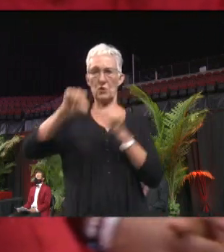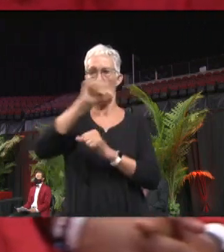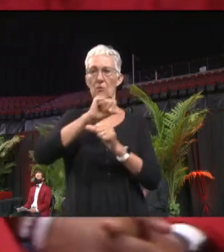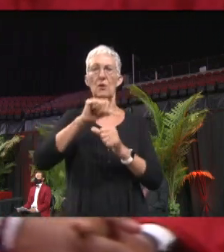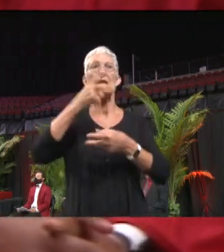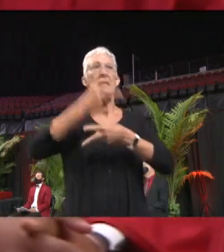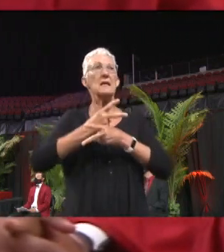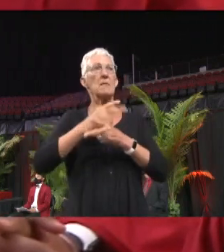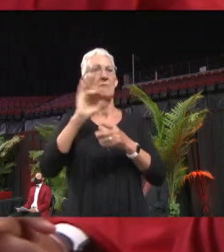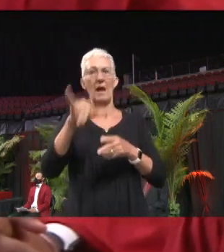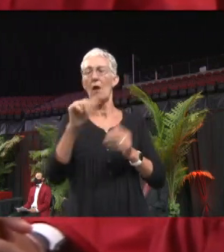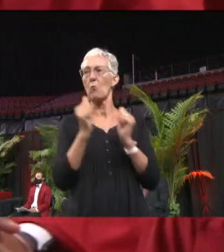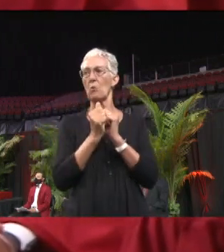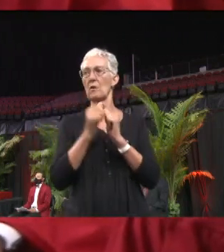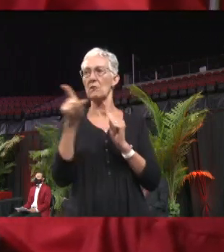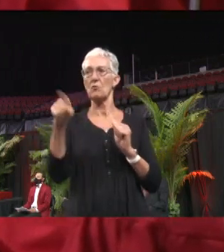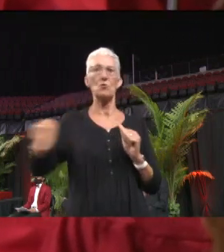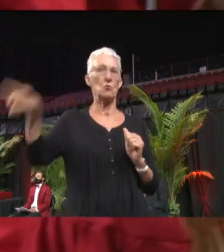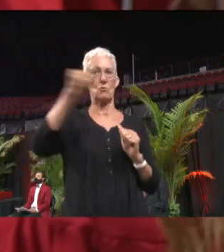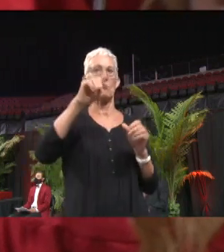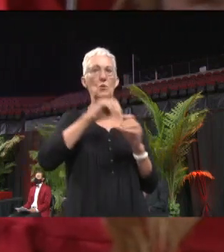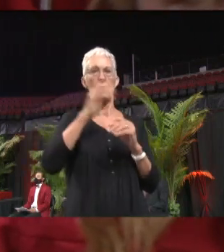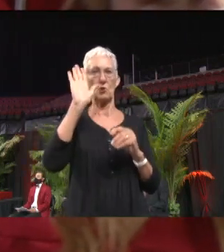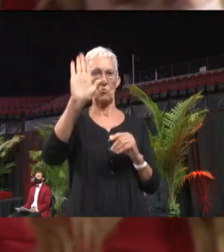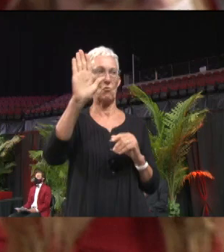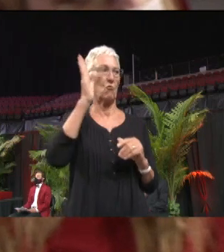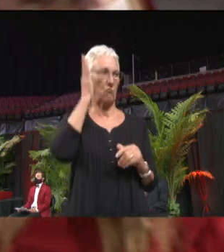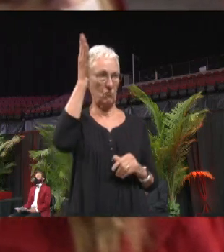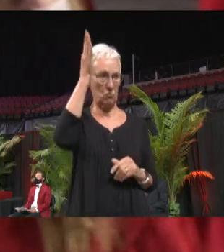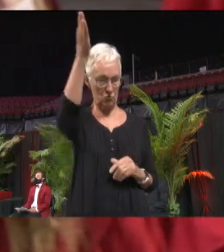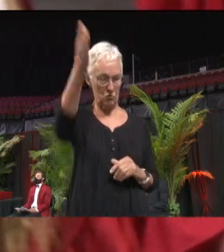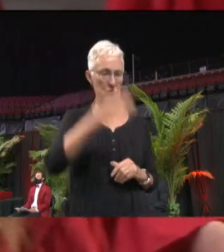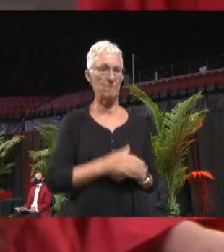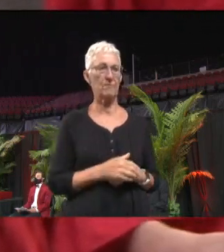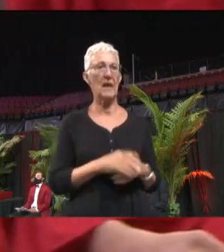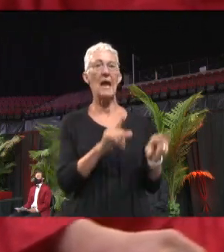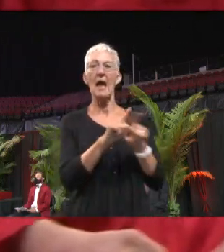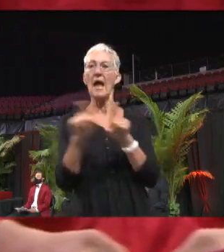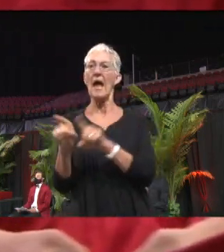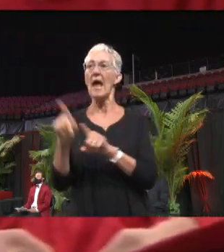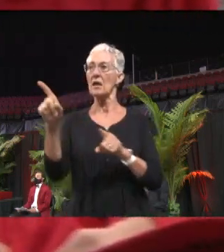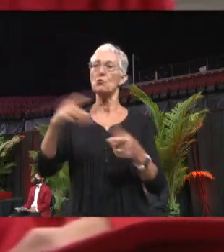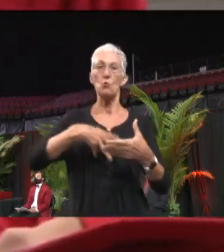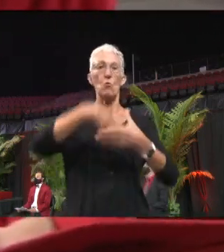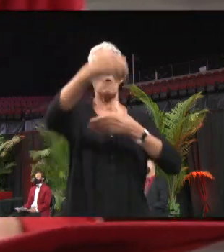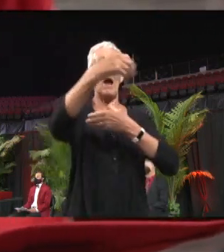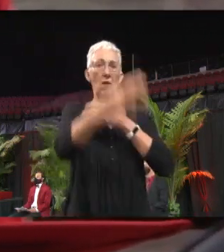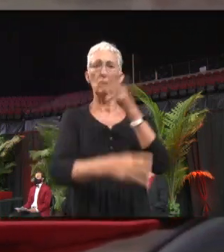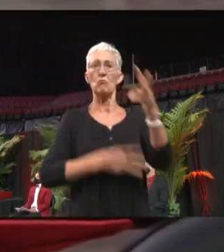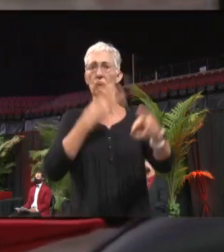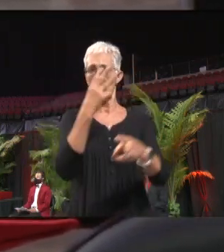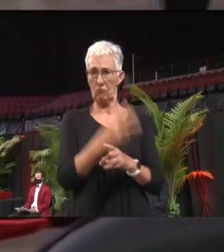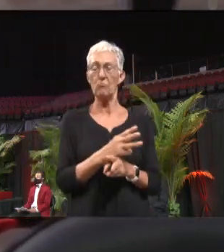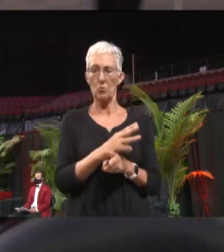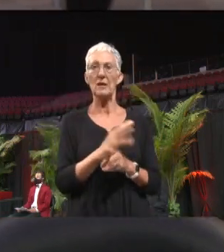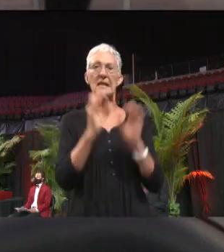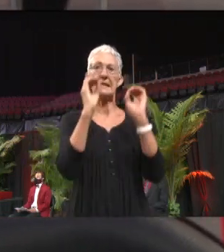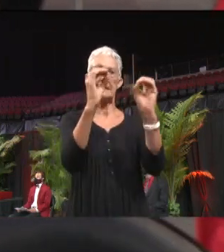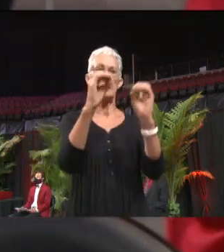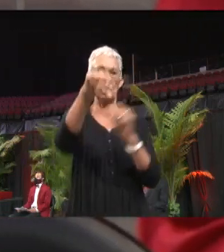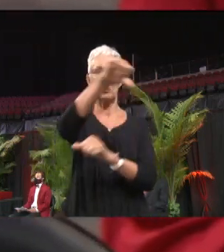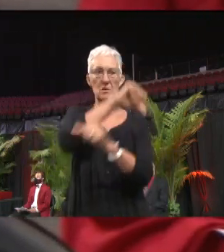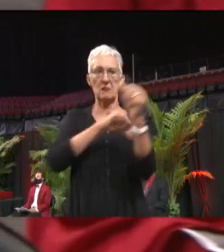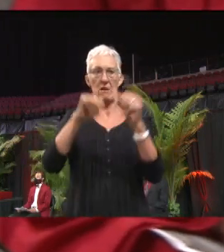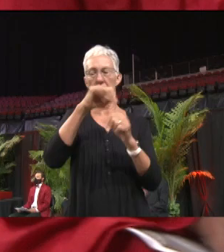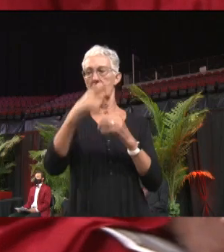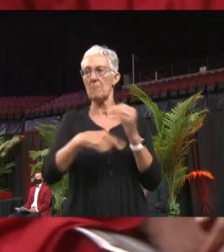futures. I'm so hopeful that as we move into the real world, we will teach each other and others of this love and acceptance